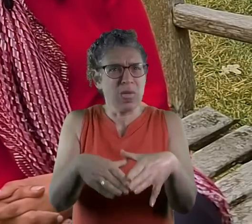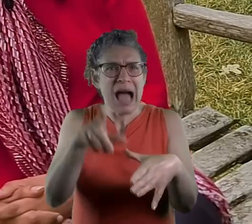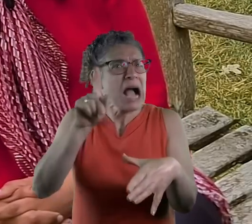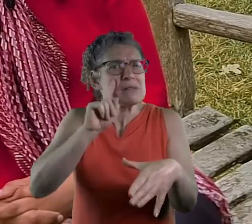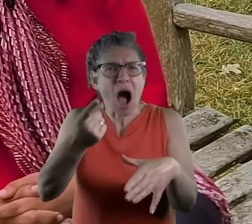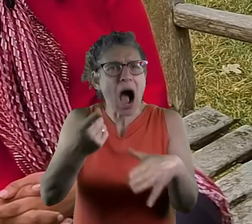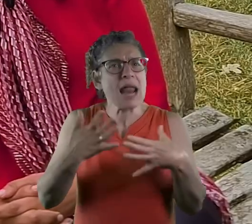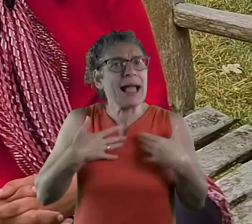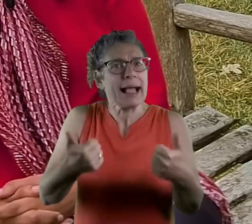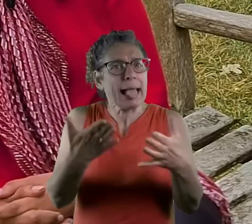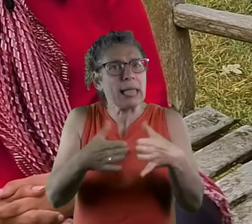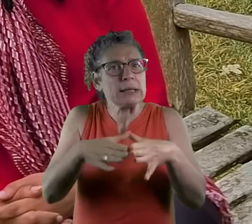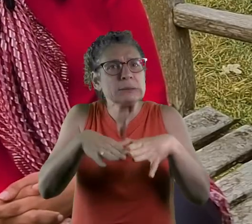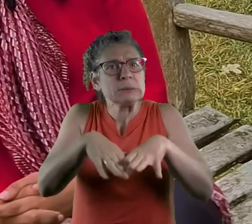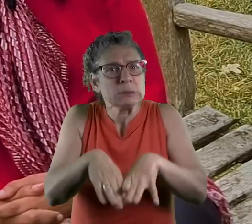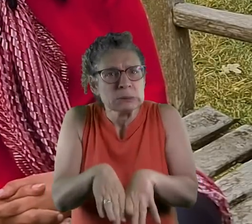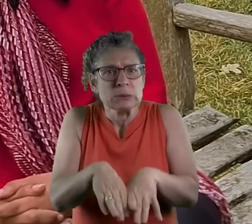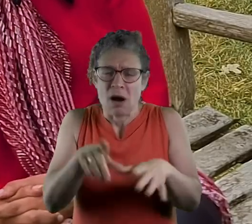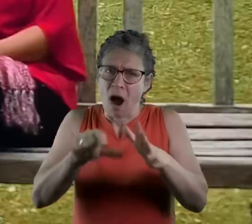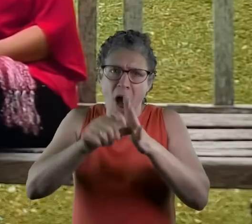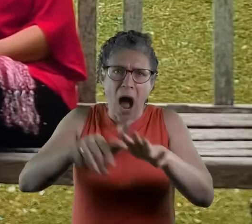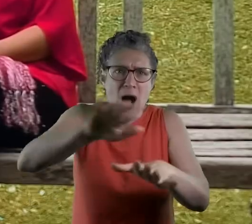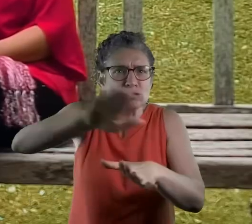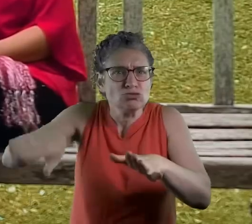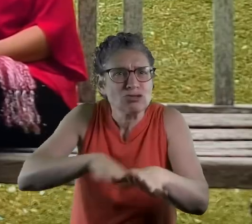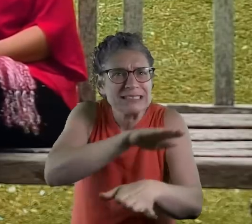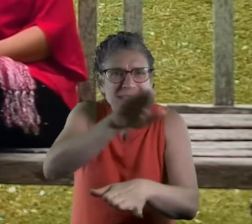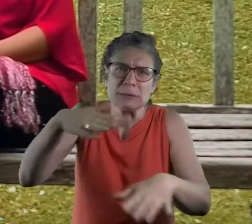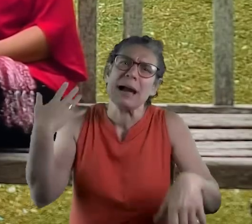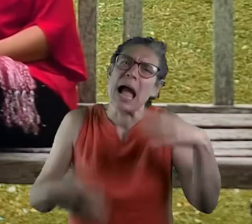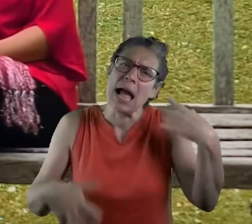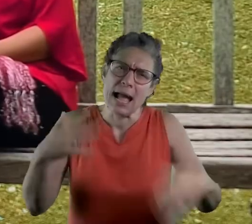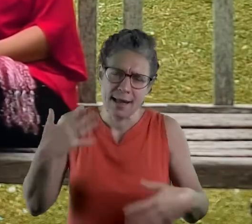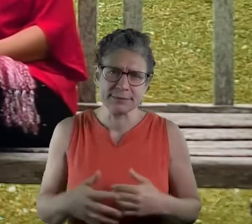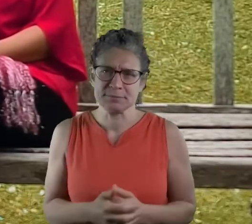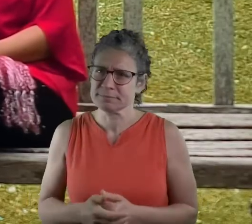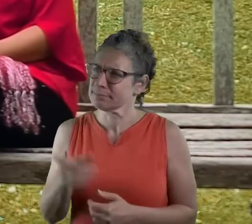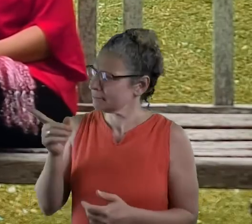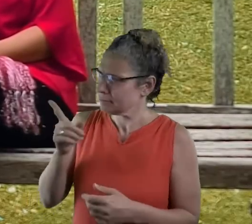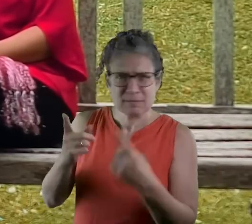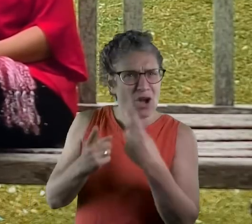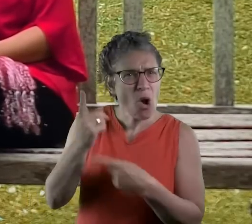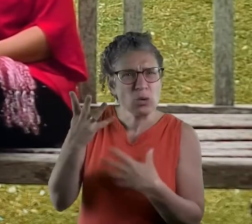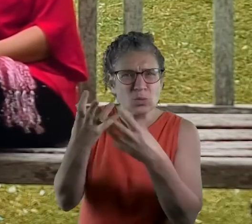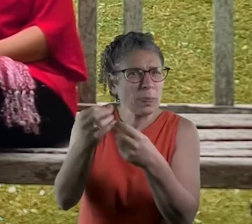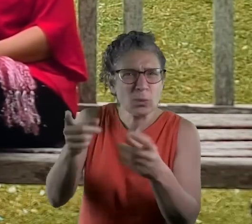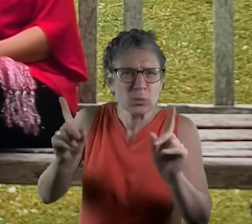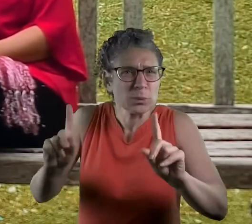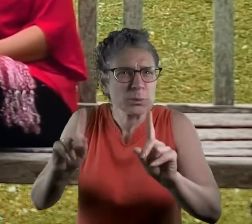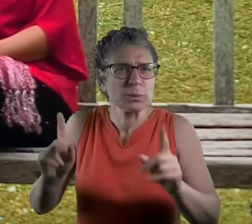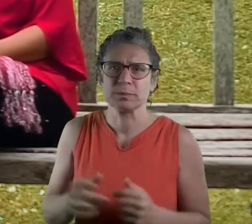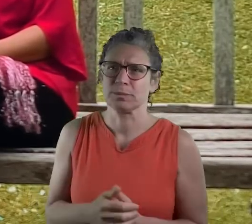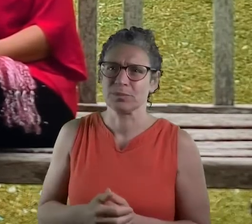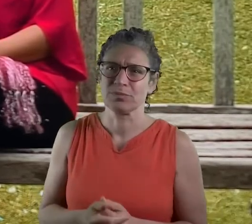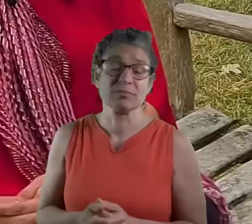impossible to dress and that were sort of constantly painful. And how did, where was God in all that? How did you learn to